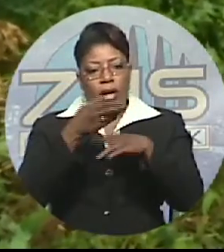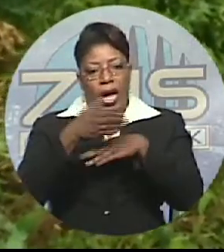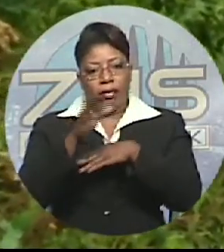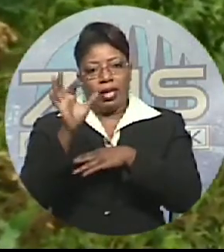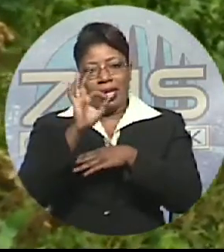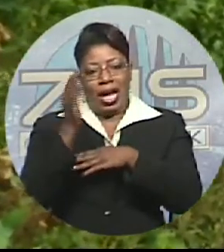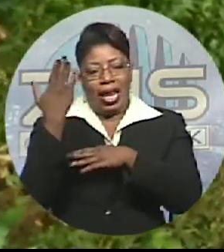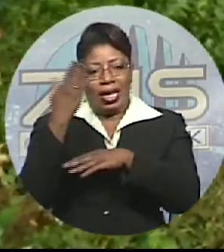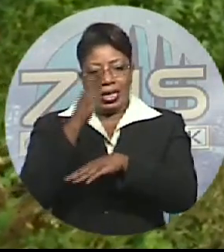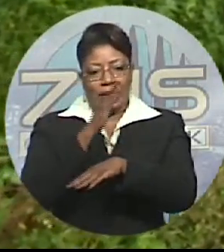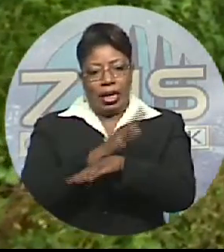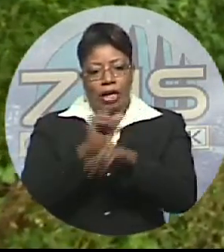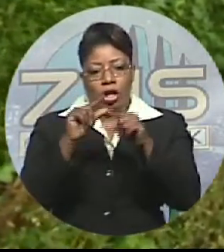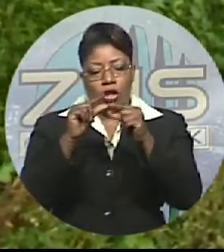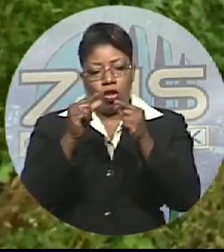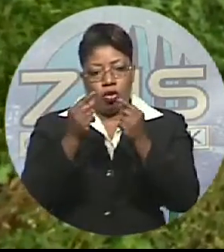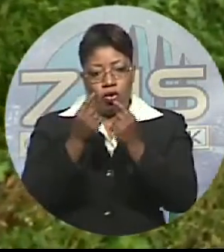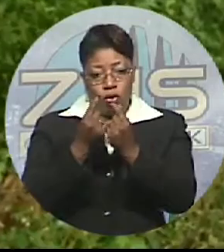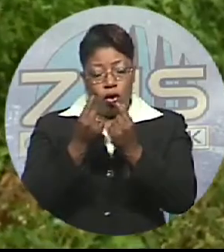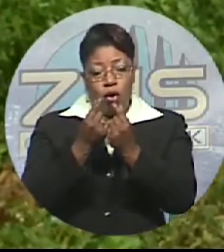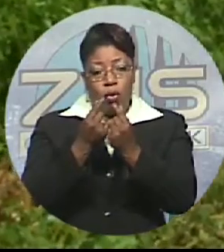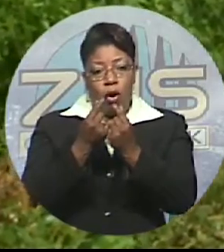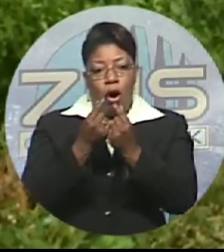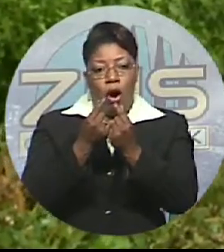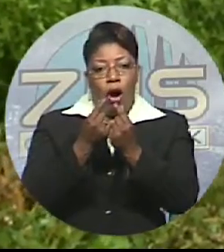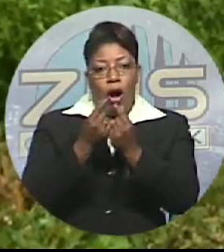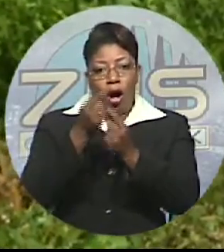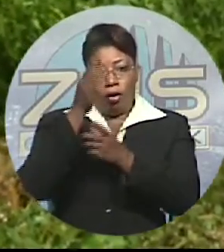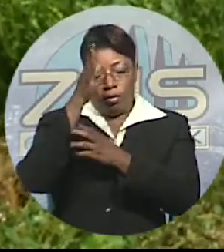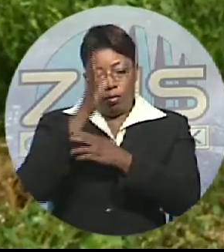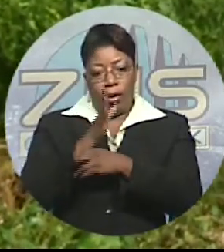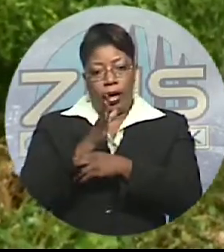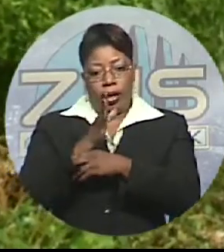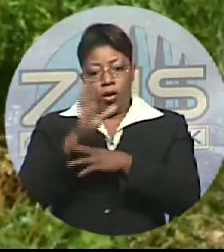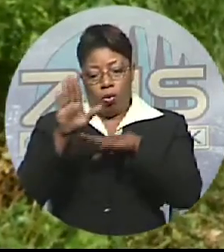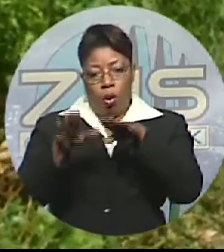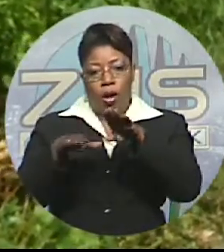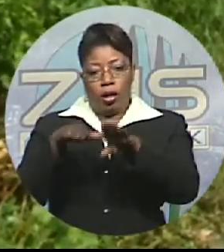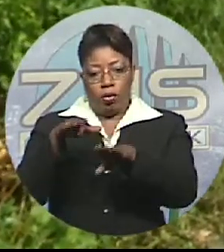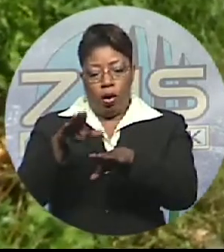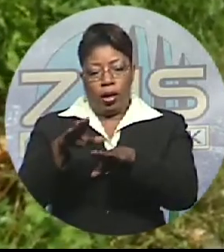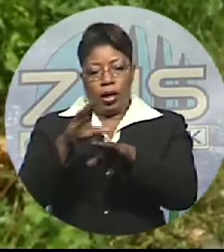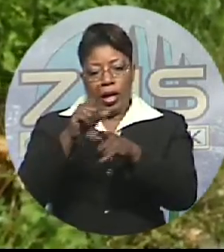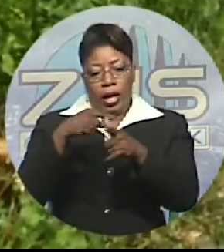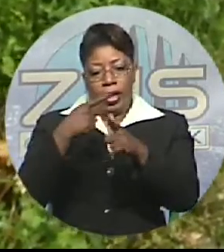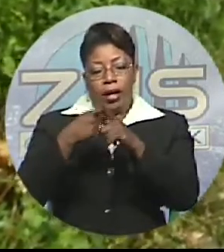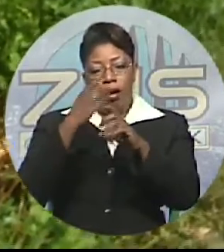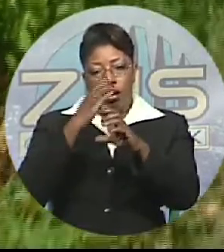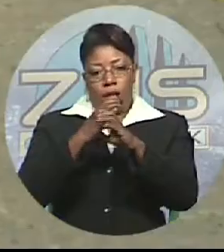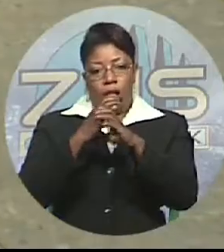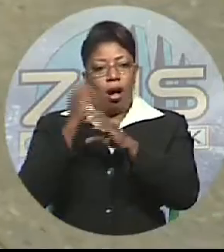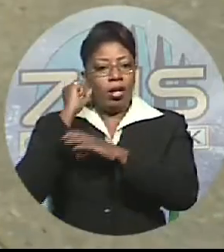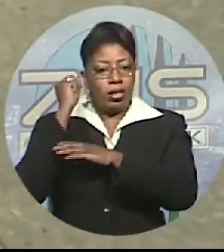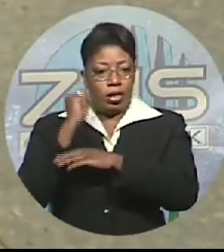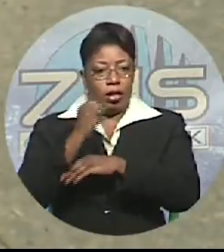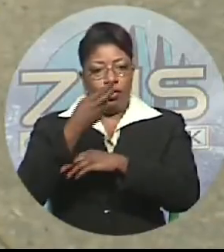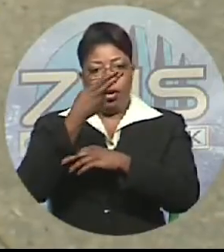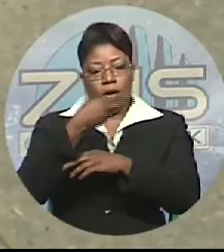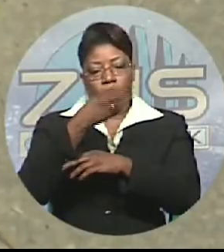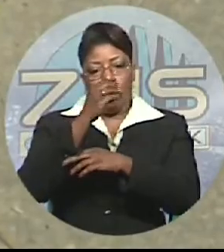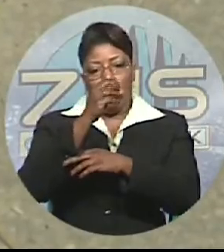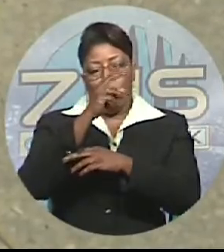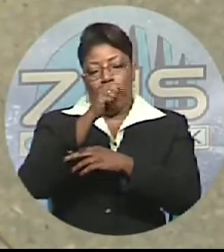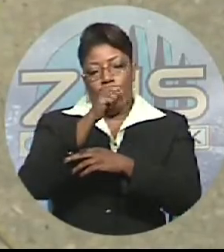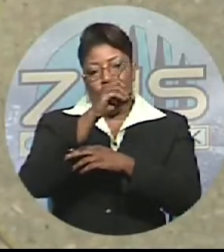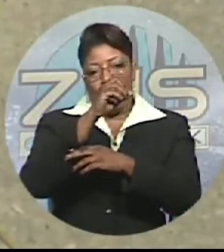o'clock last night, a group of men were walking on Athol Street when the occupants of a Silva Honda vehicle pulled up and fired